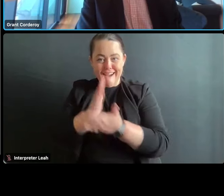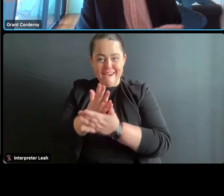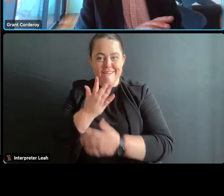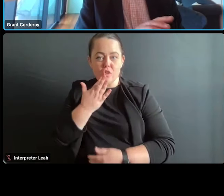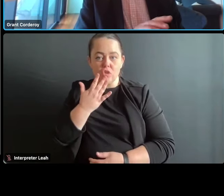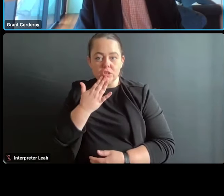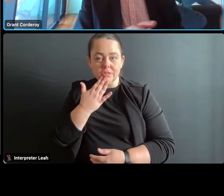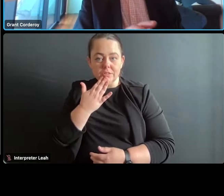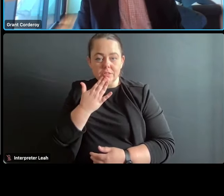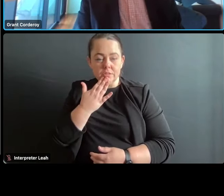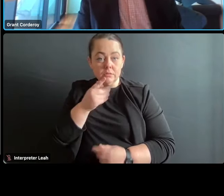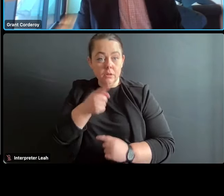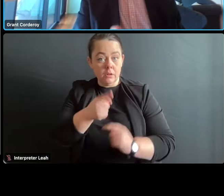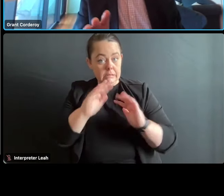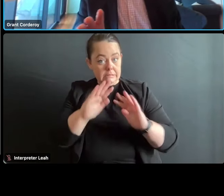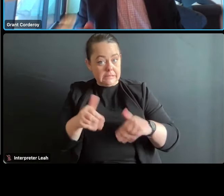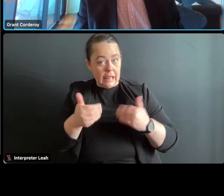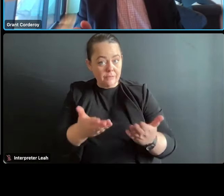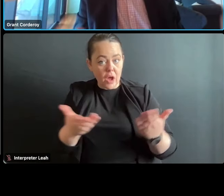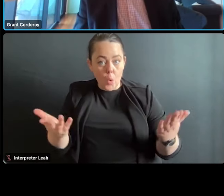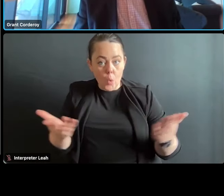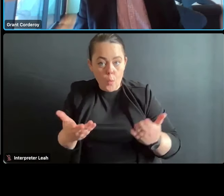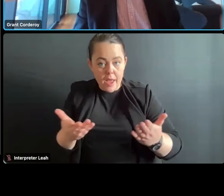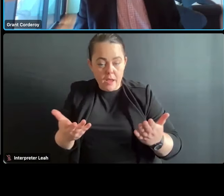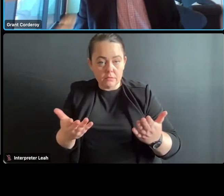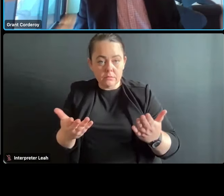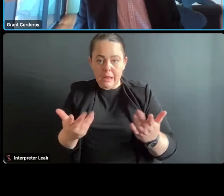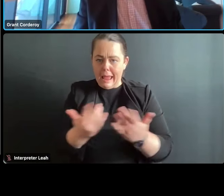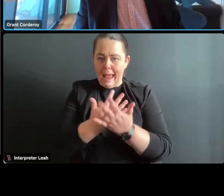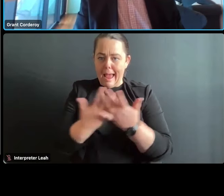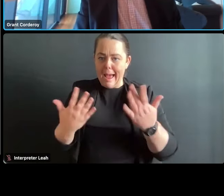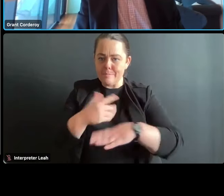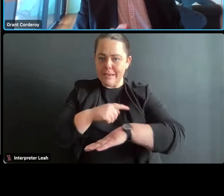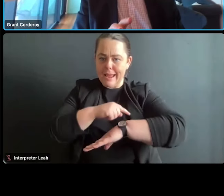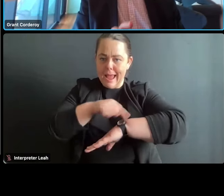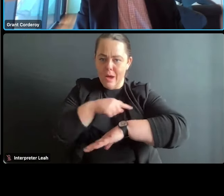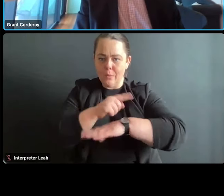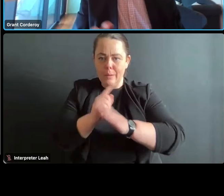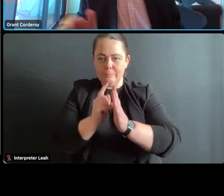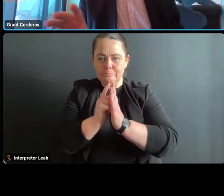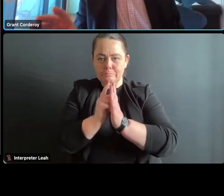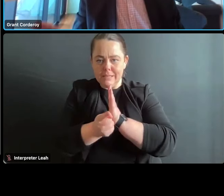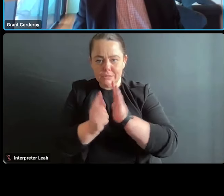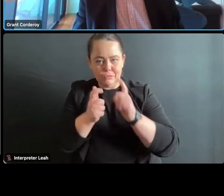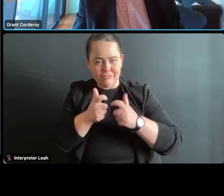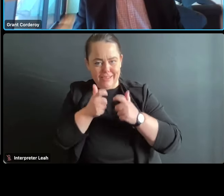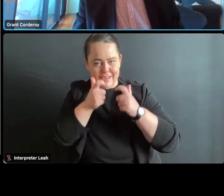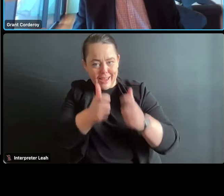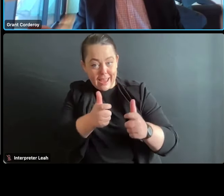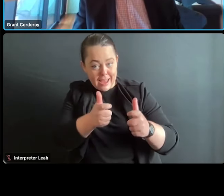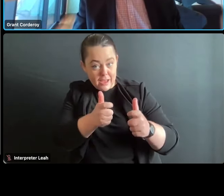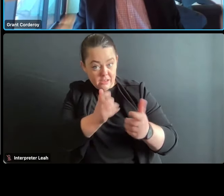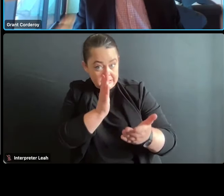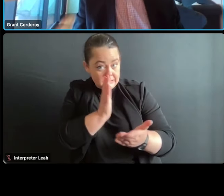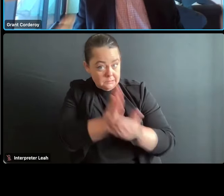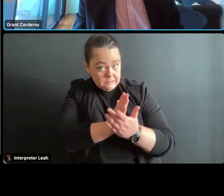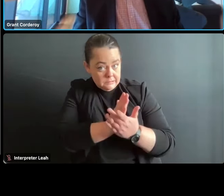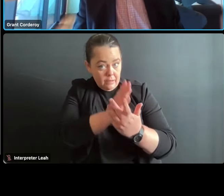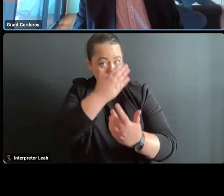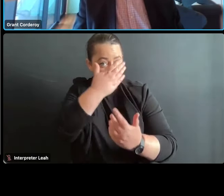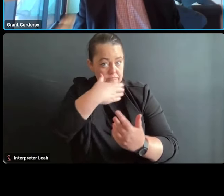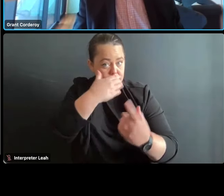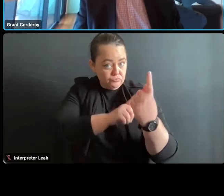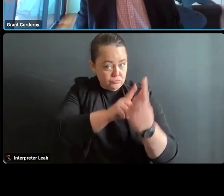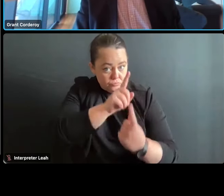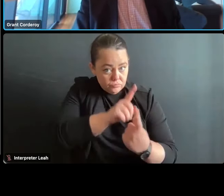the hours and the minutes are in the care. So that's the basis for doing it. It does obviously move into your star rating to